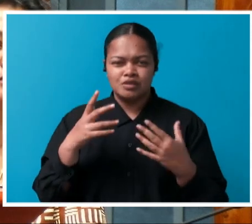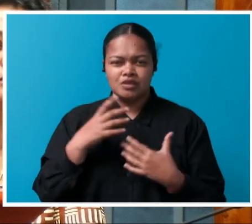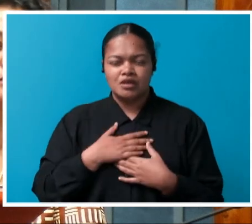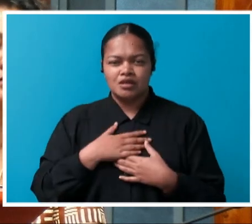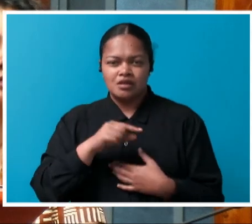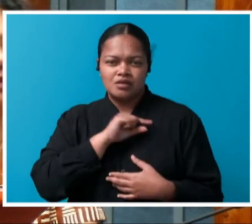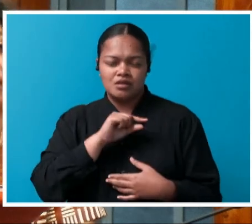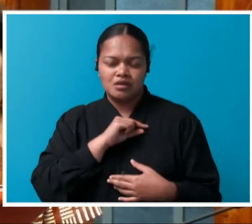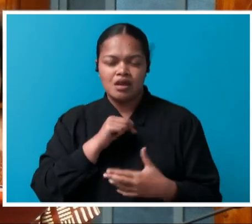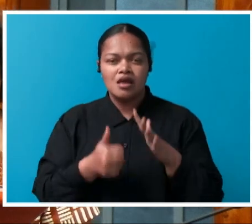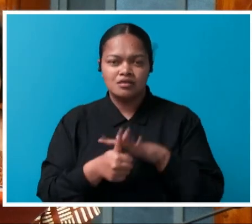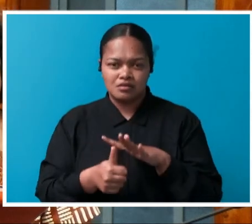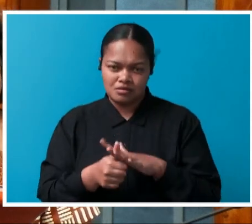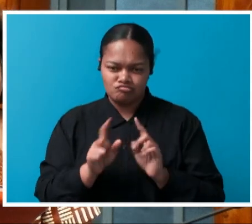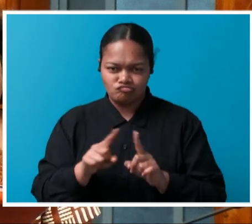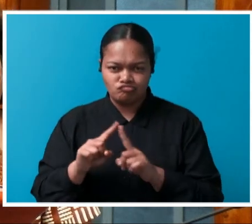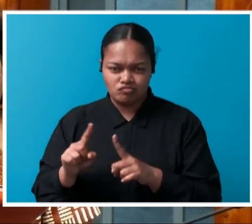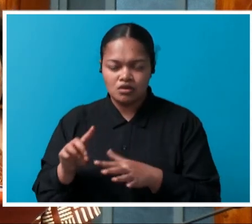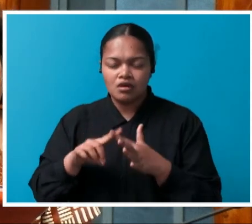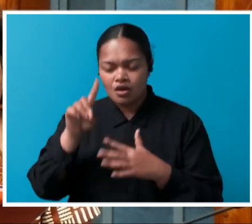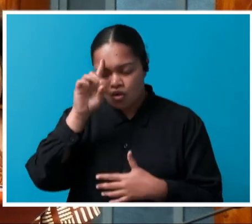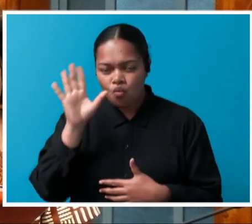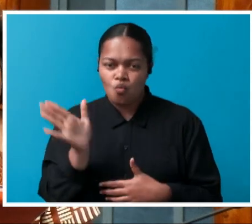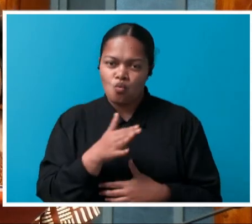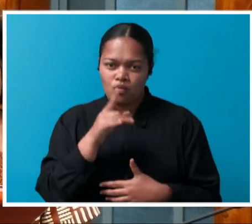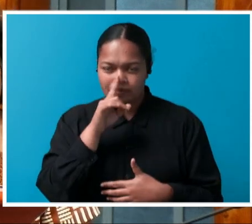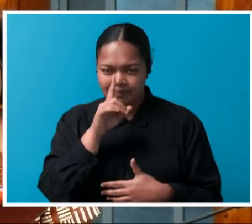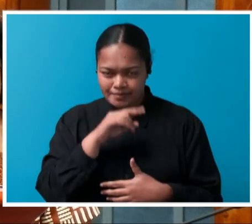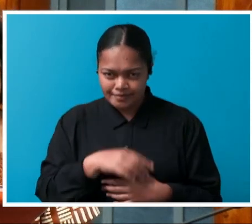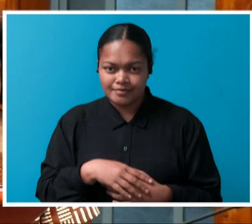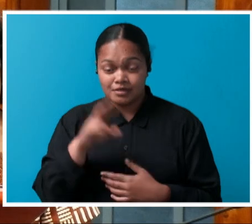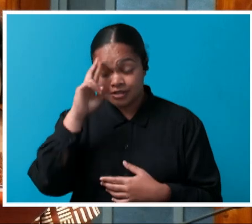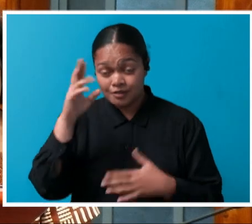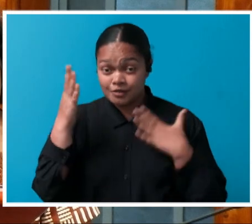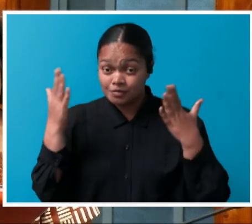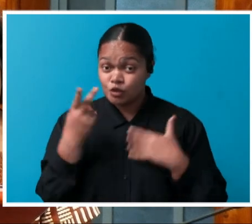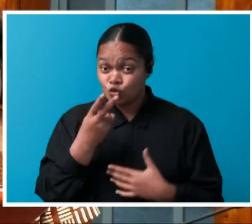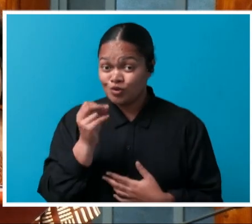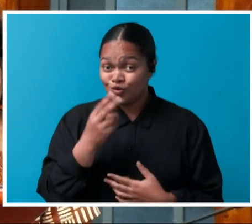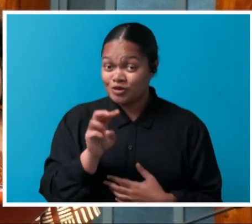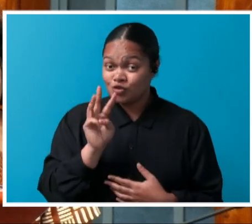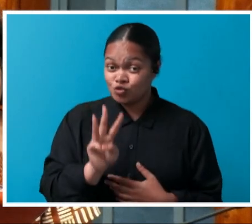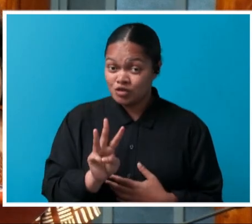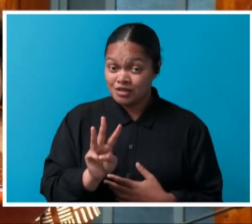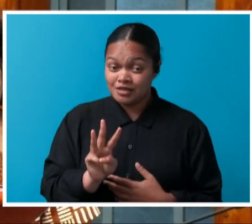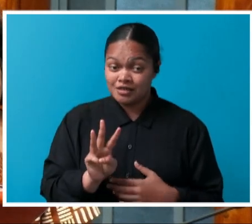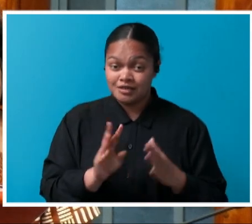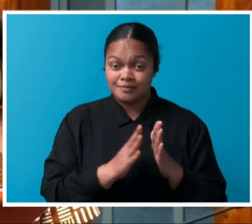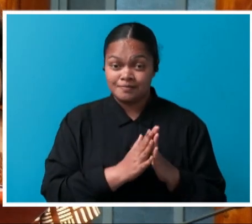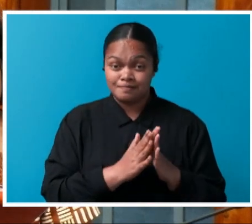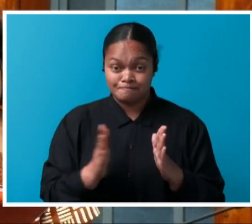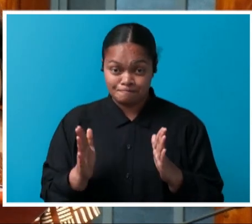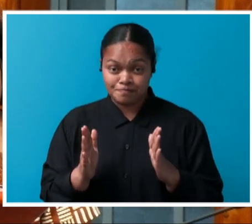to education opportunities for all of our people. Mr. Speaker, sir, in 2023, one of the first things we did